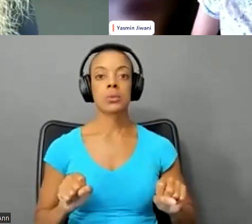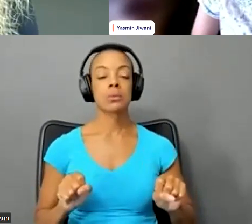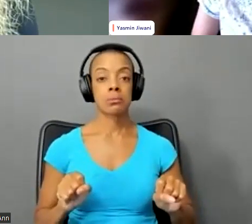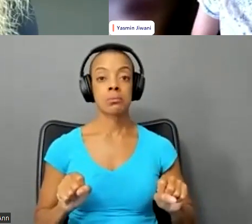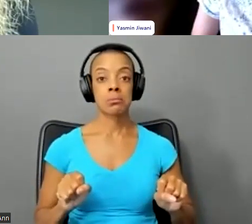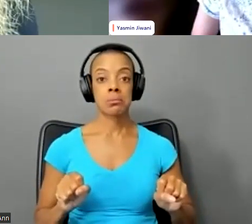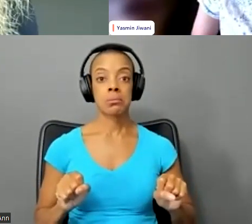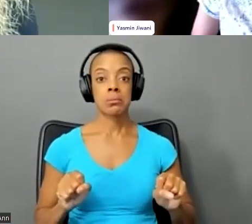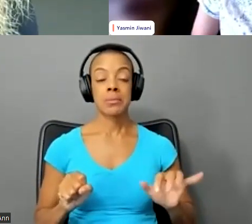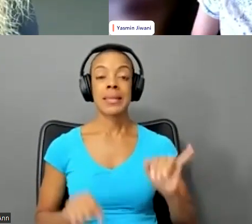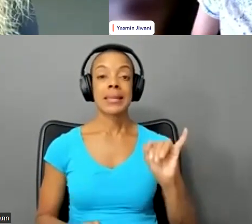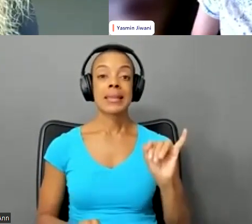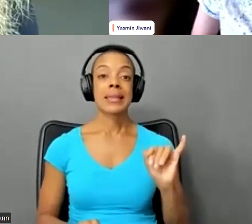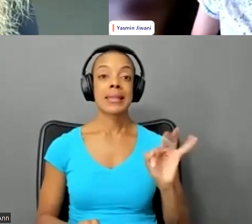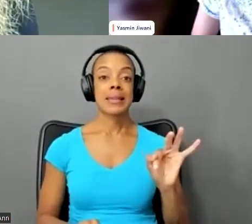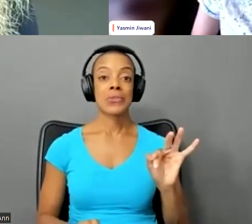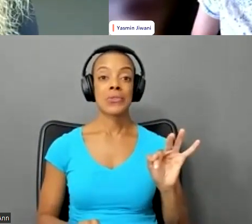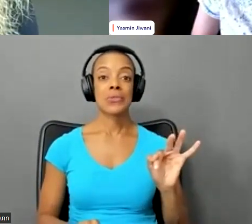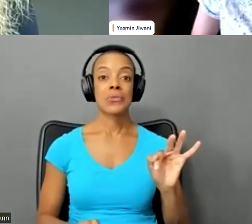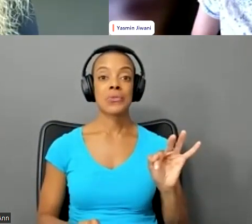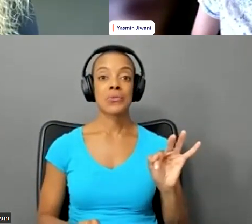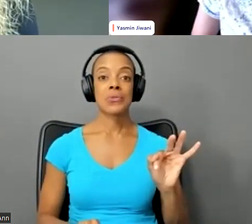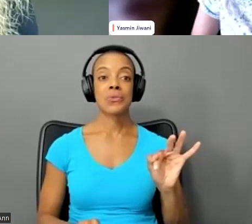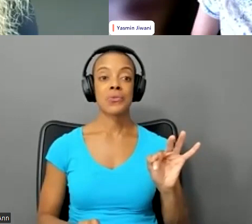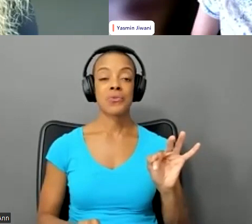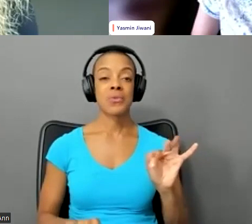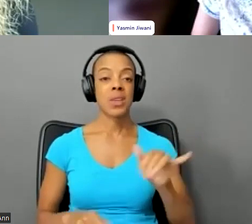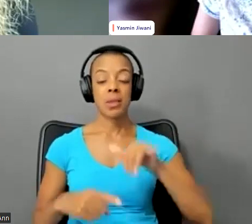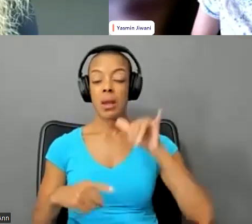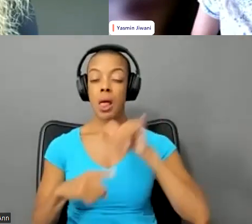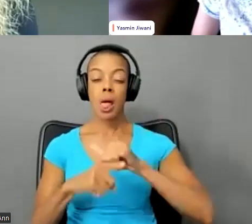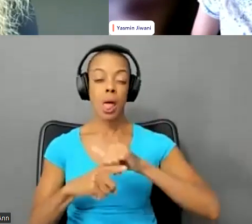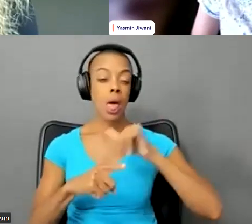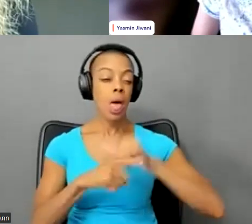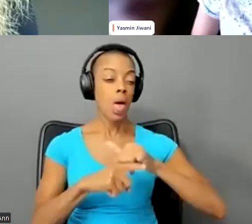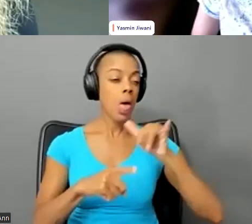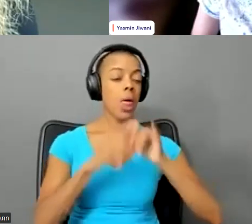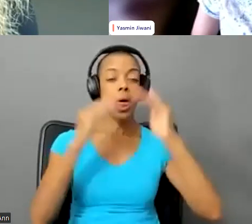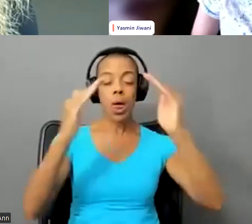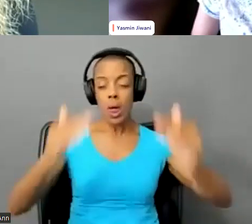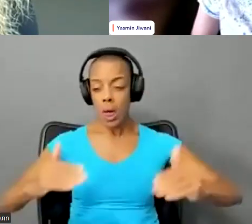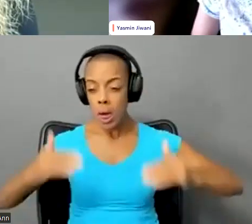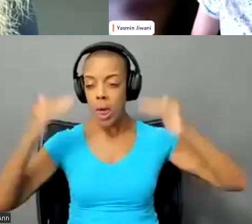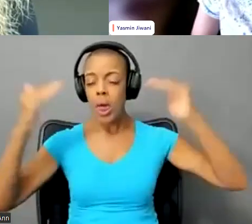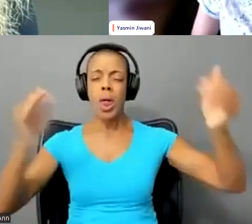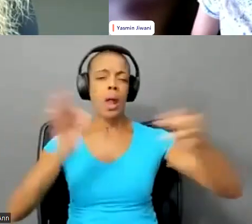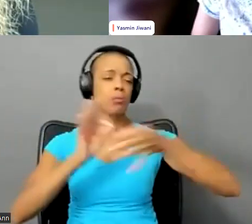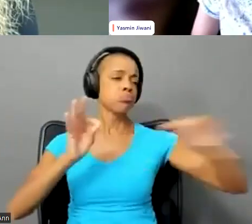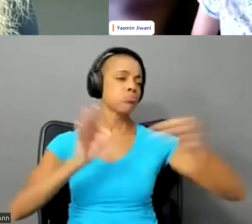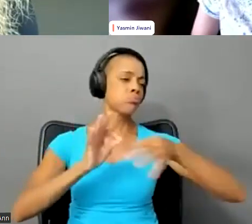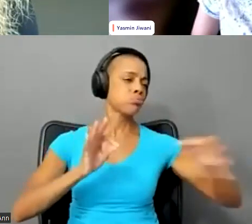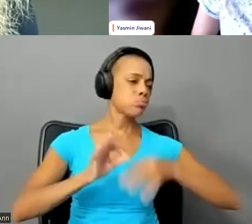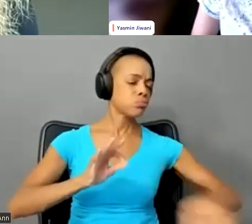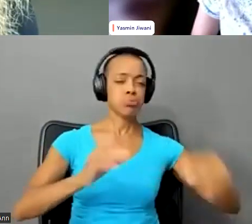sway into 5-syllable academic words and conceptual framing that journalists